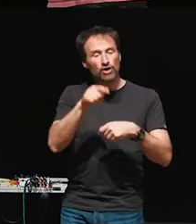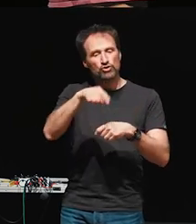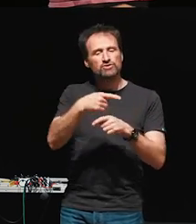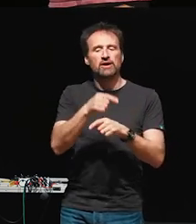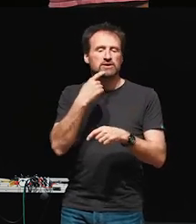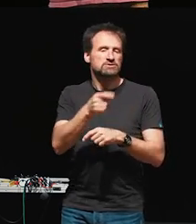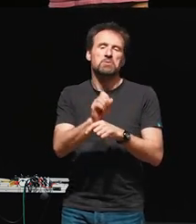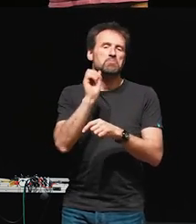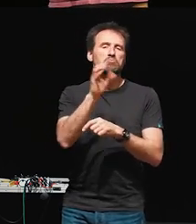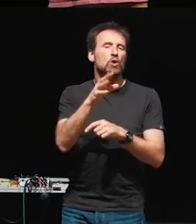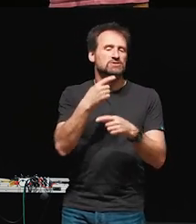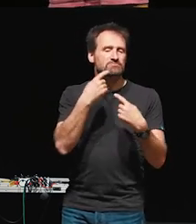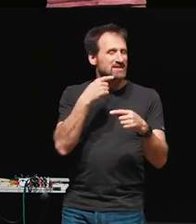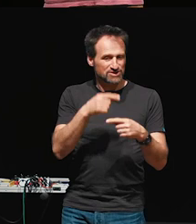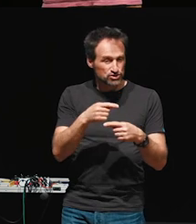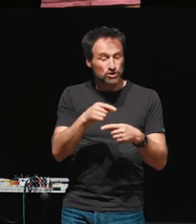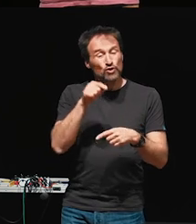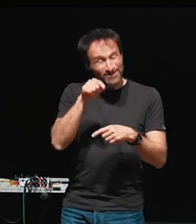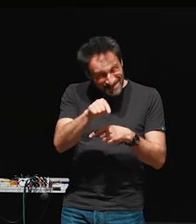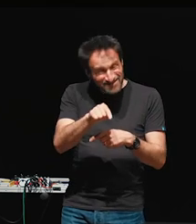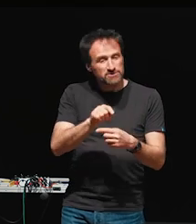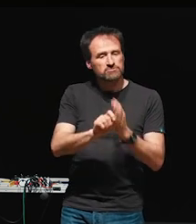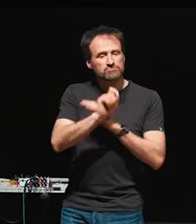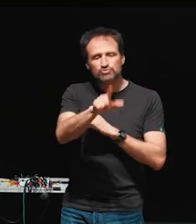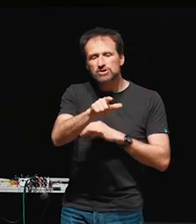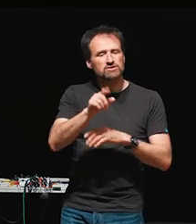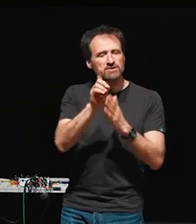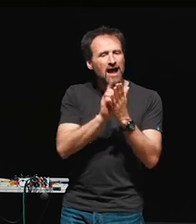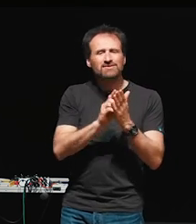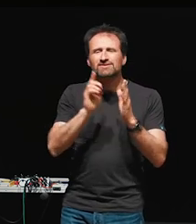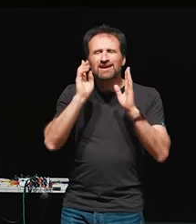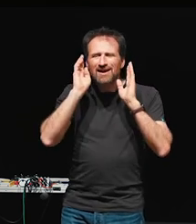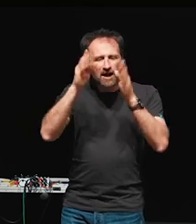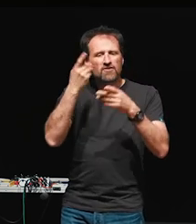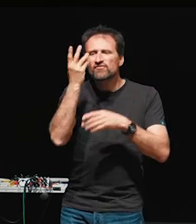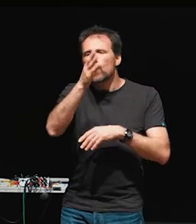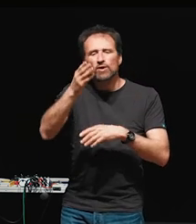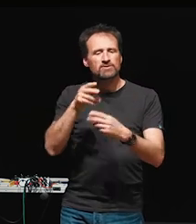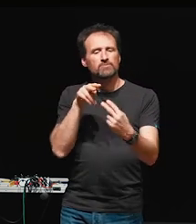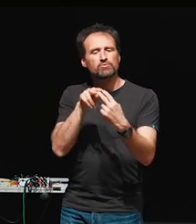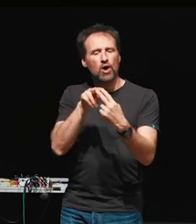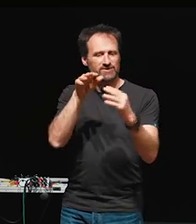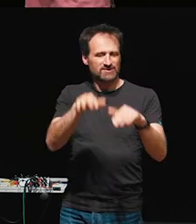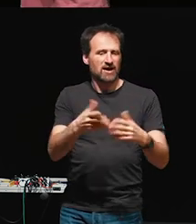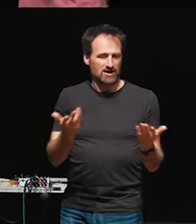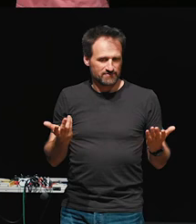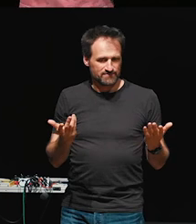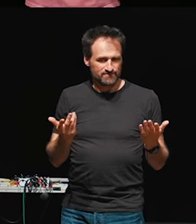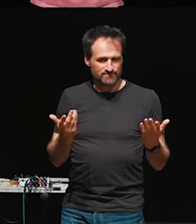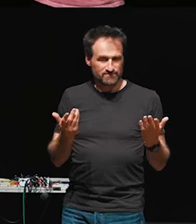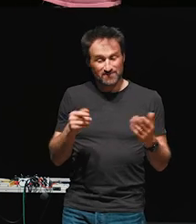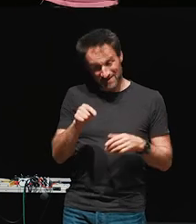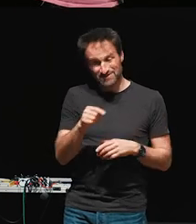to wherever the other port is located. It provides a nice decoupling between the web workers having to know about each